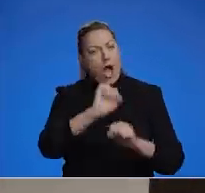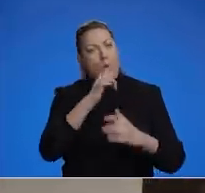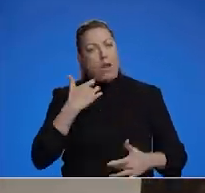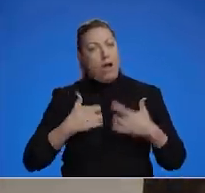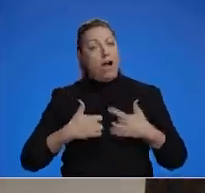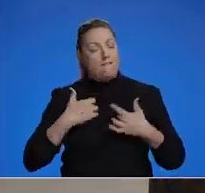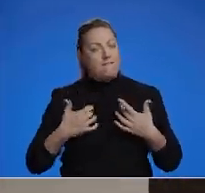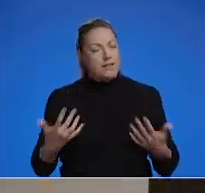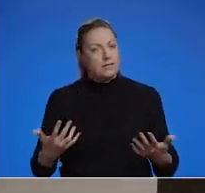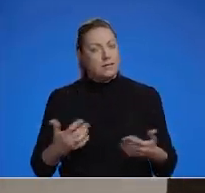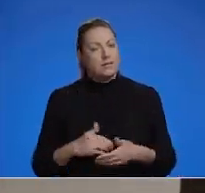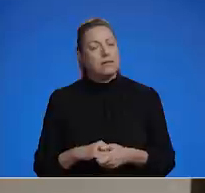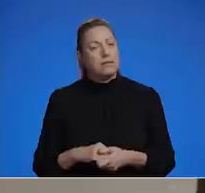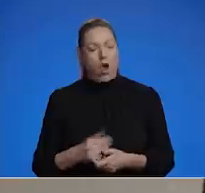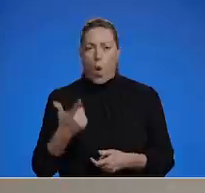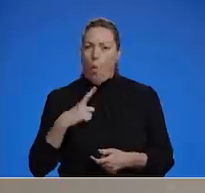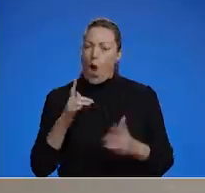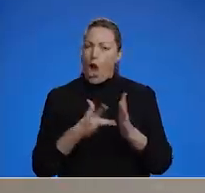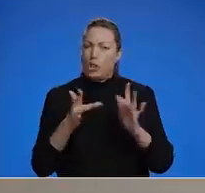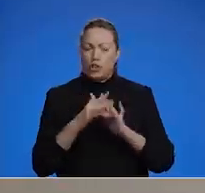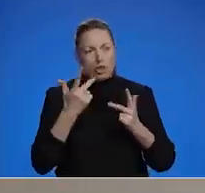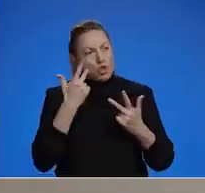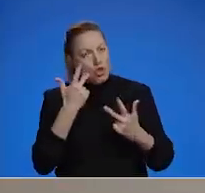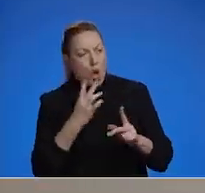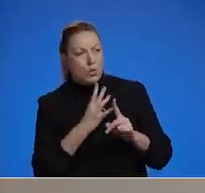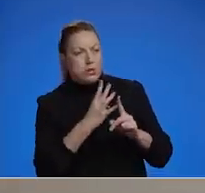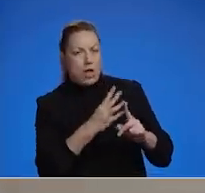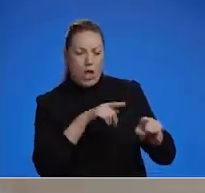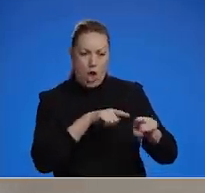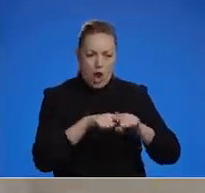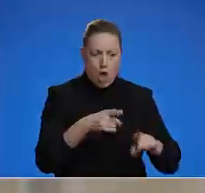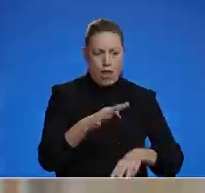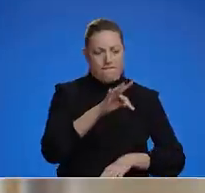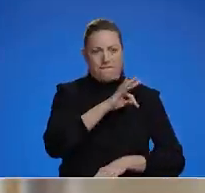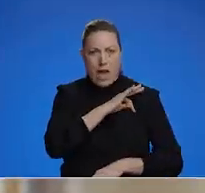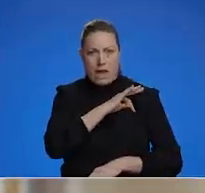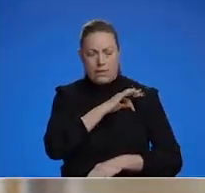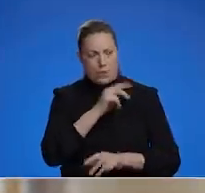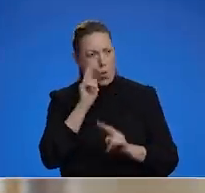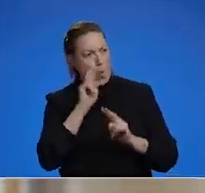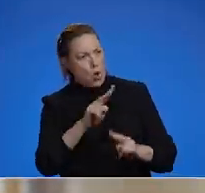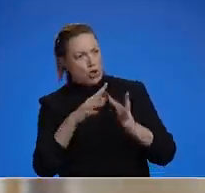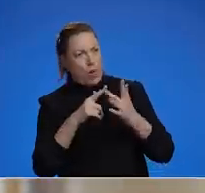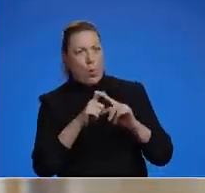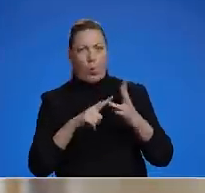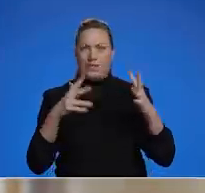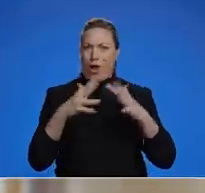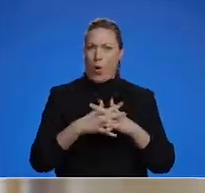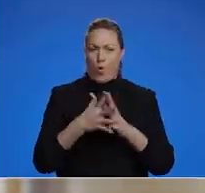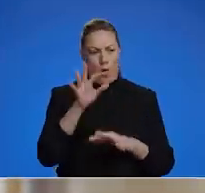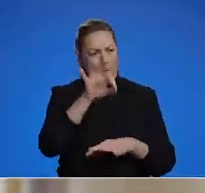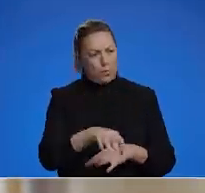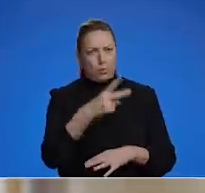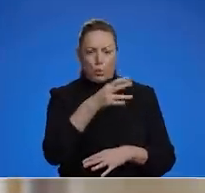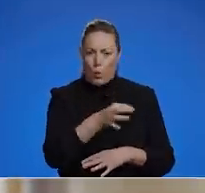lives. Otherwise, why would Jesus ask them to come and learn faith by watching a